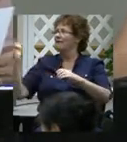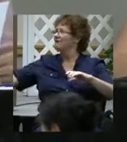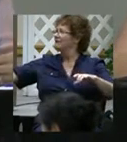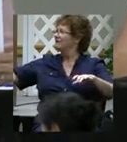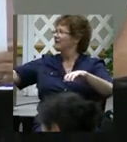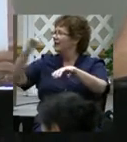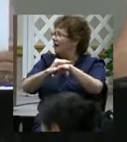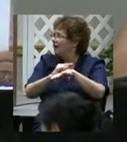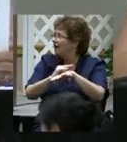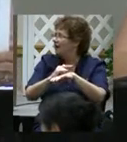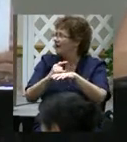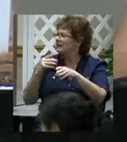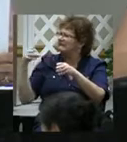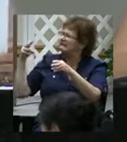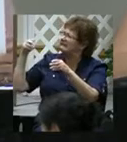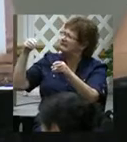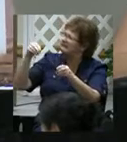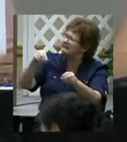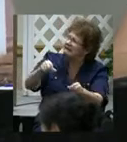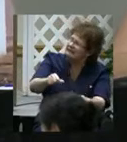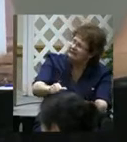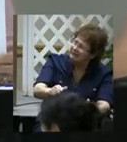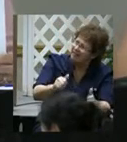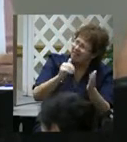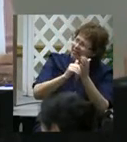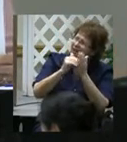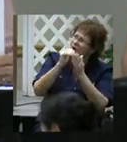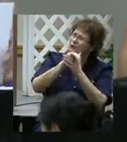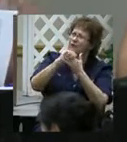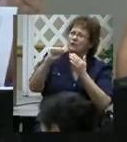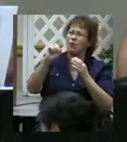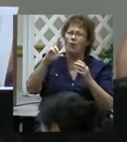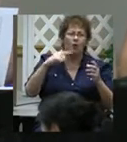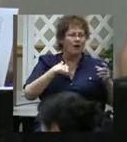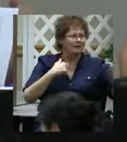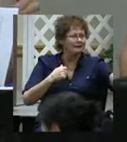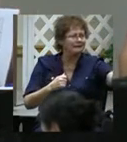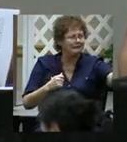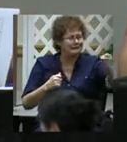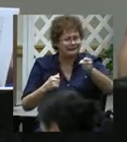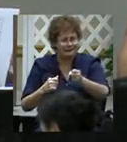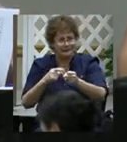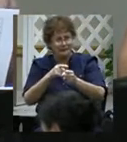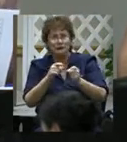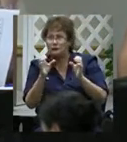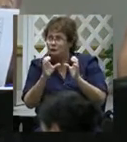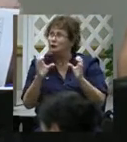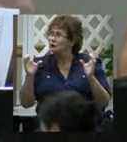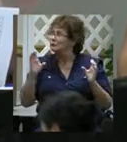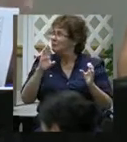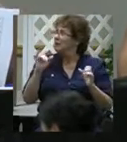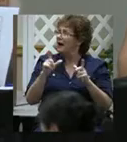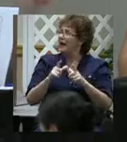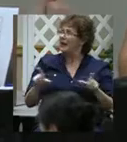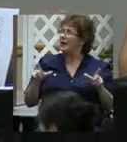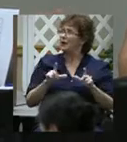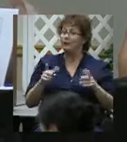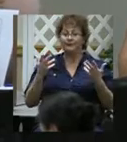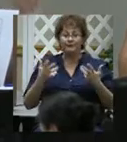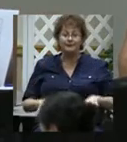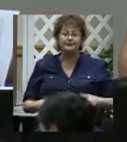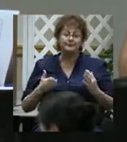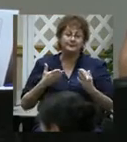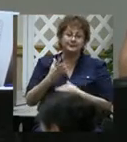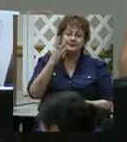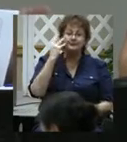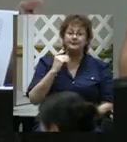state and spend thousands of dollars, or I use this person who's a certified bilingual person who went through the training. I